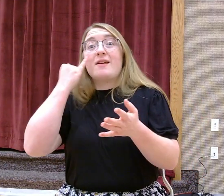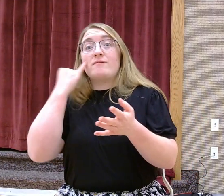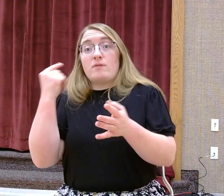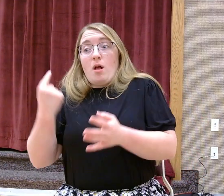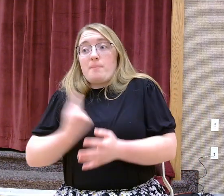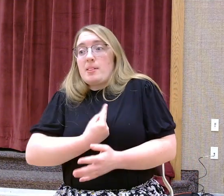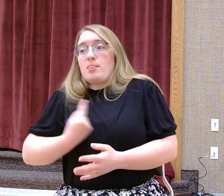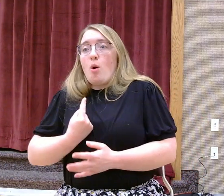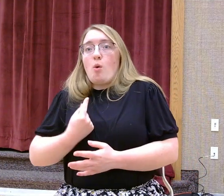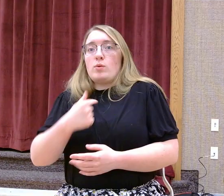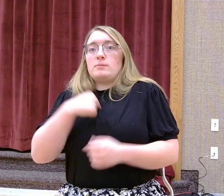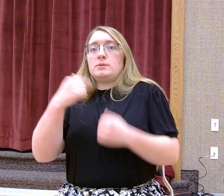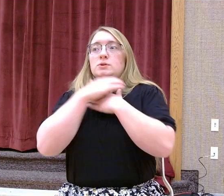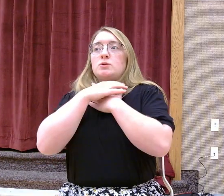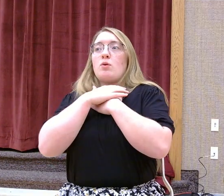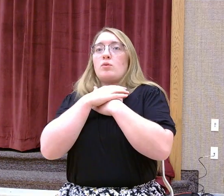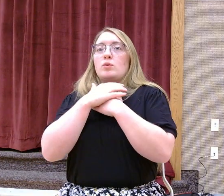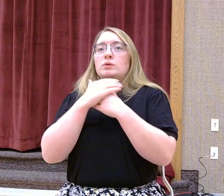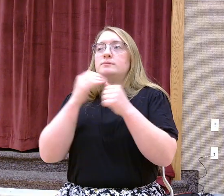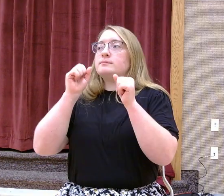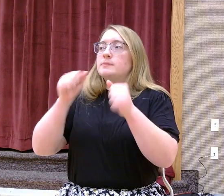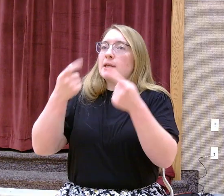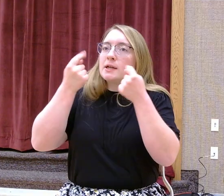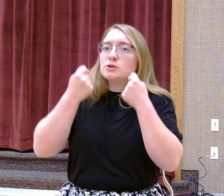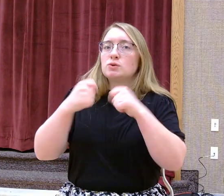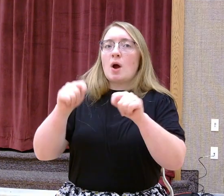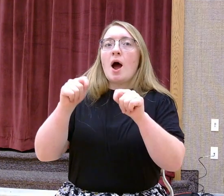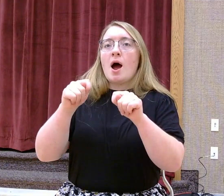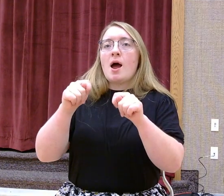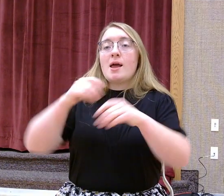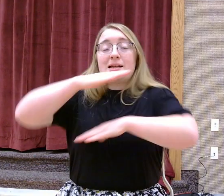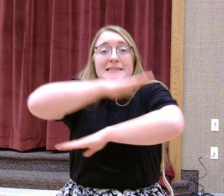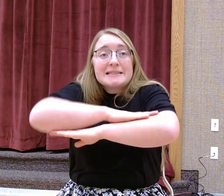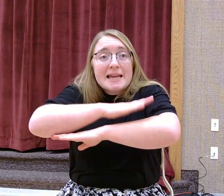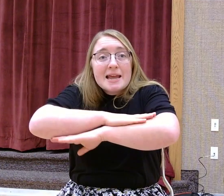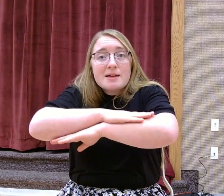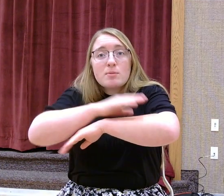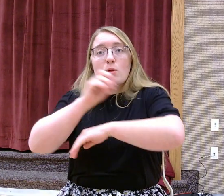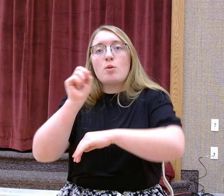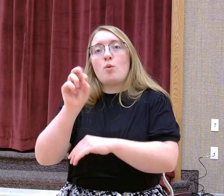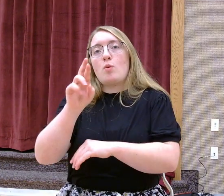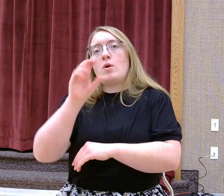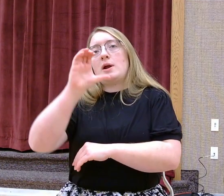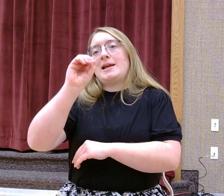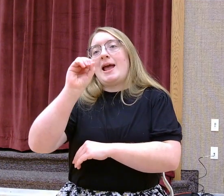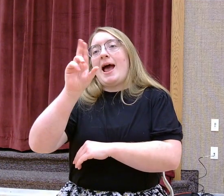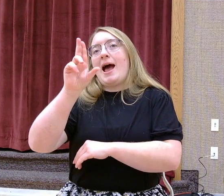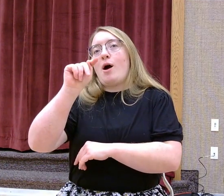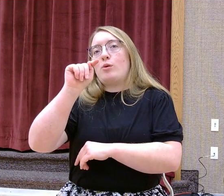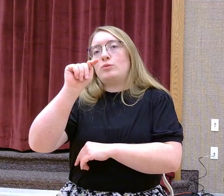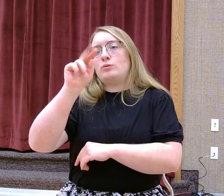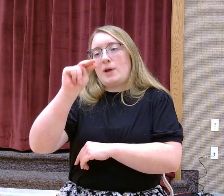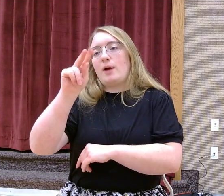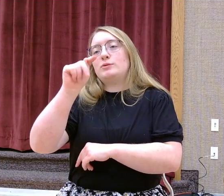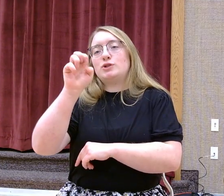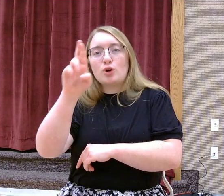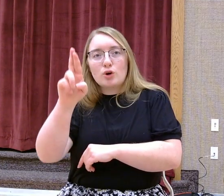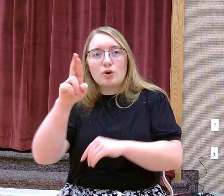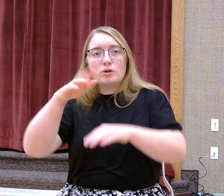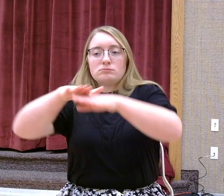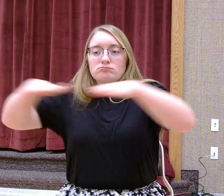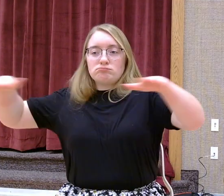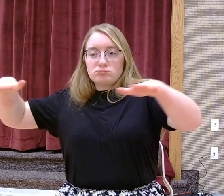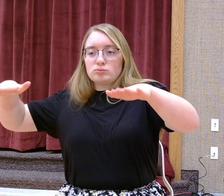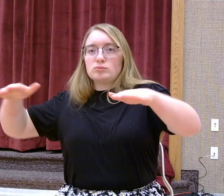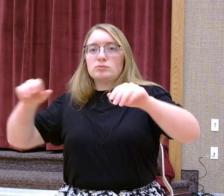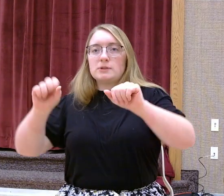go up to a counter and you can kind of do that thrust yourself on a counter. I'm not going to show that, but if you kind